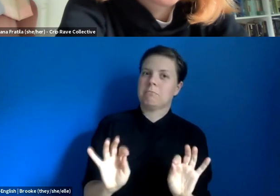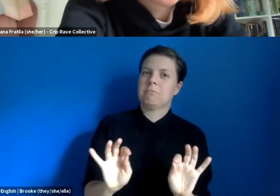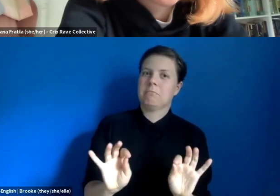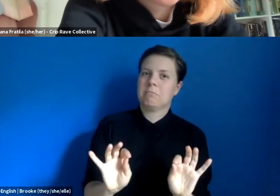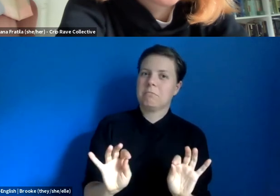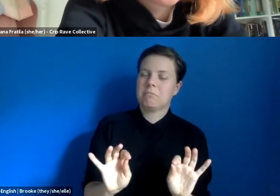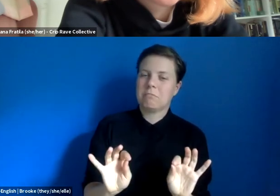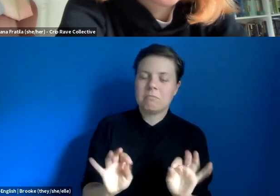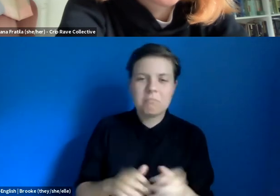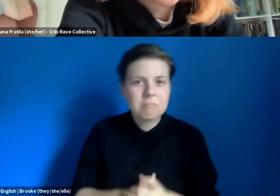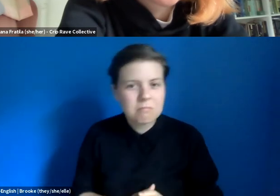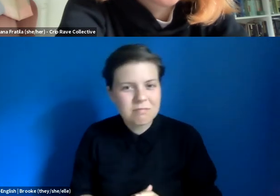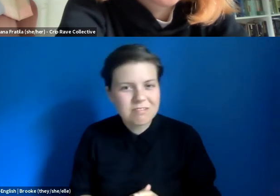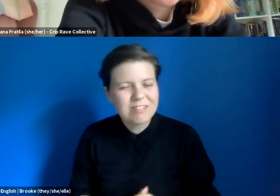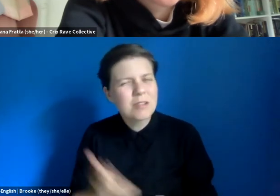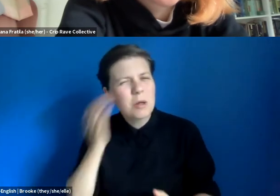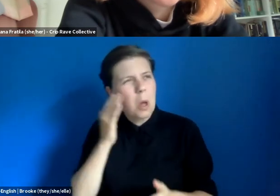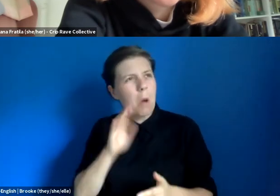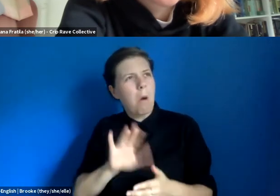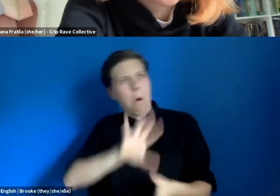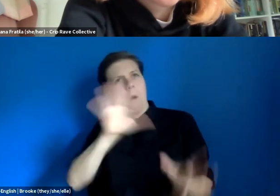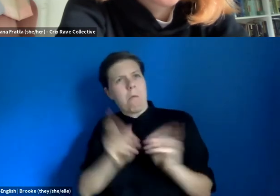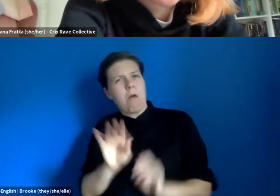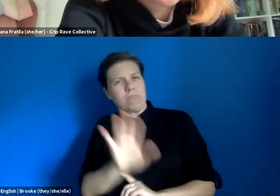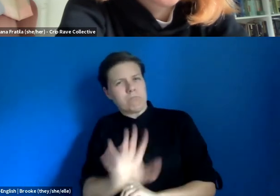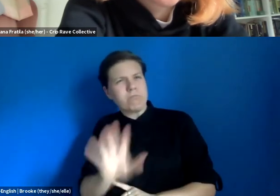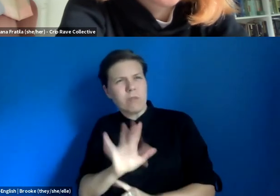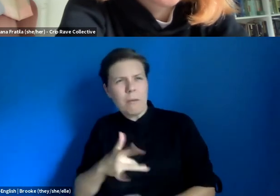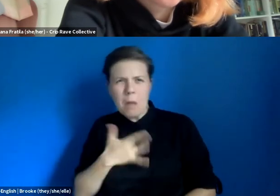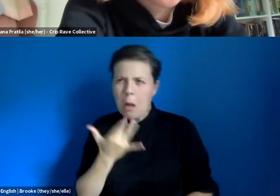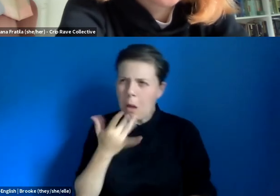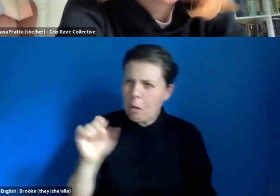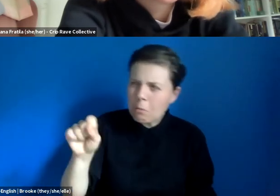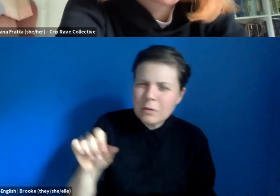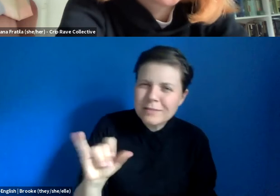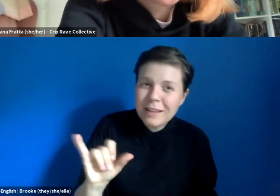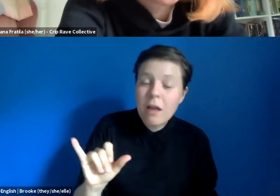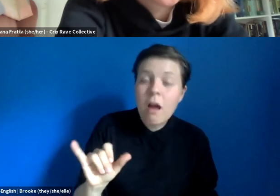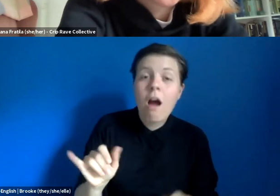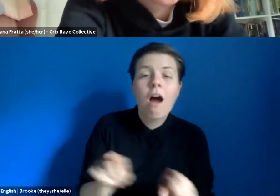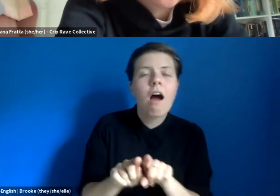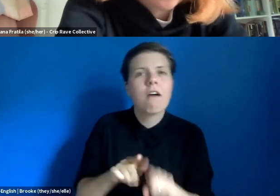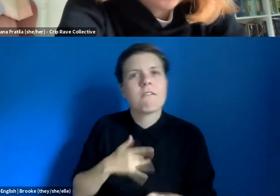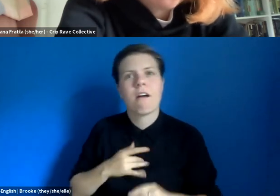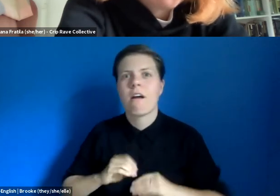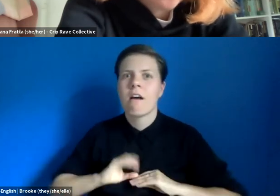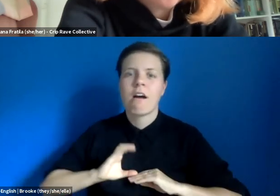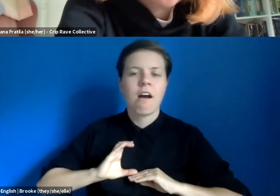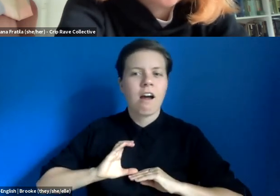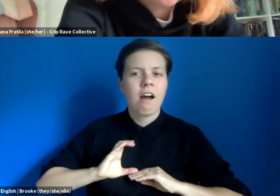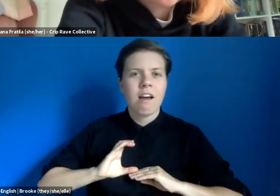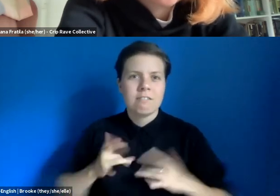creates the atmosphere that gives you a high, you know, and this can also